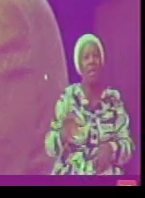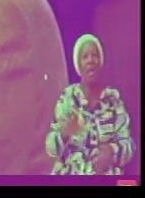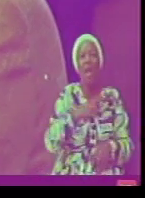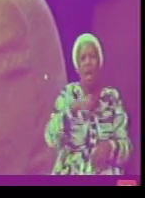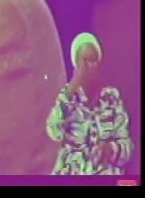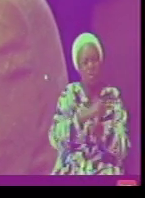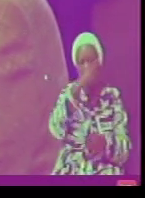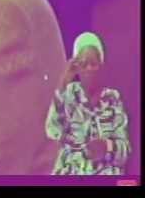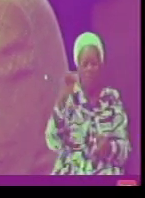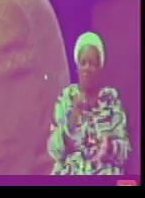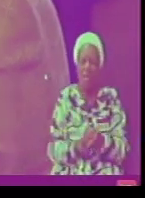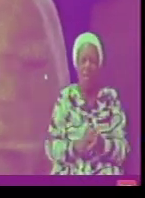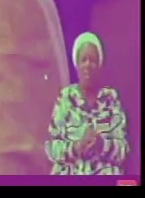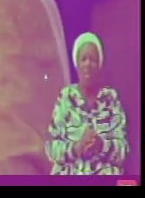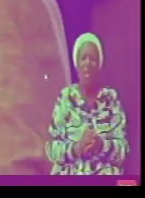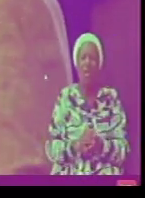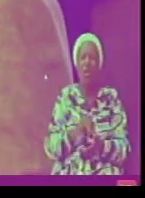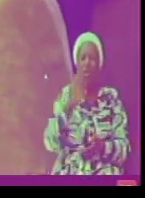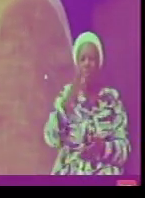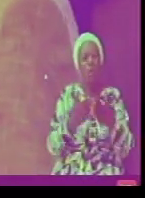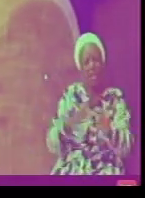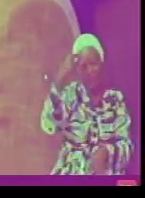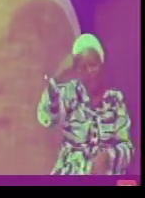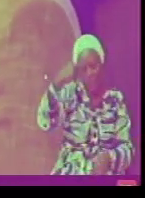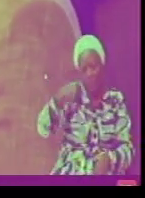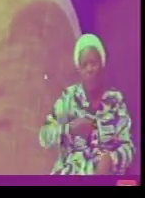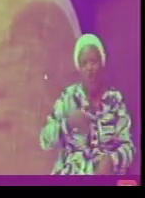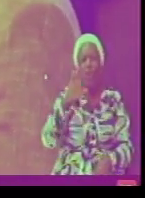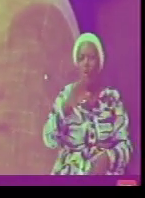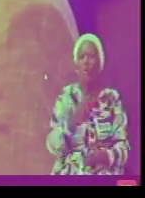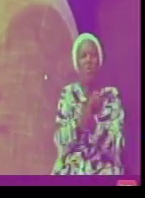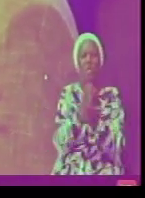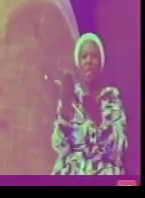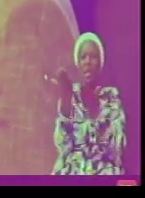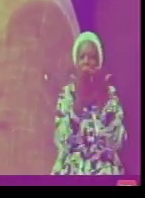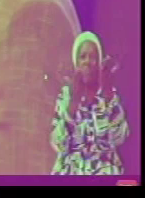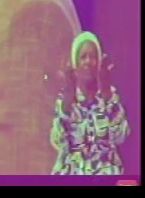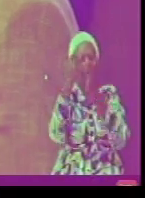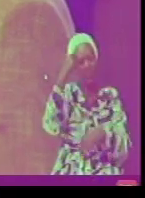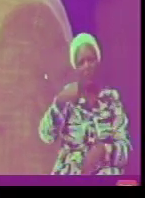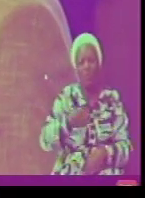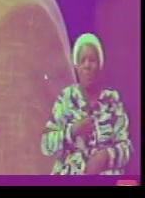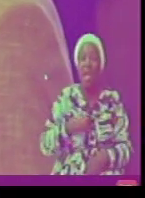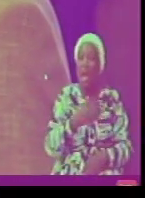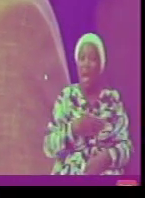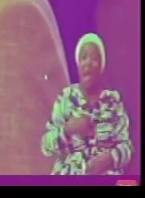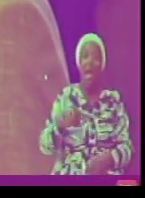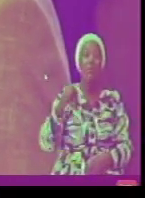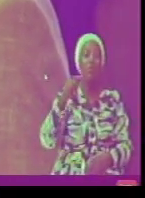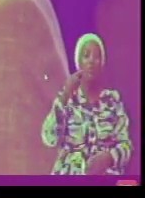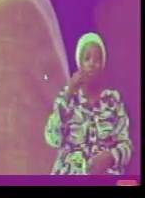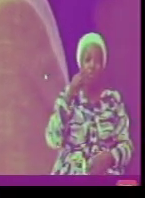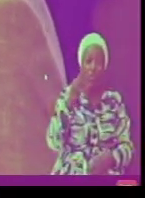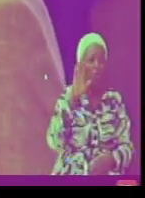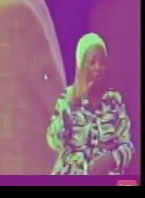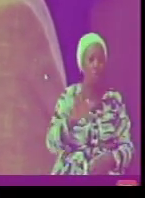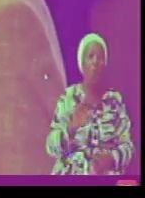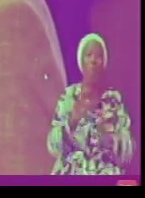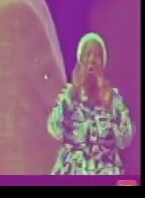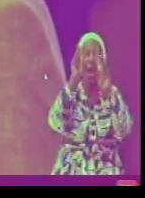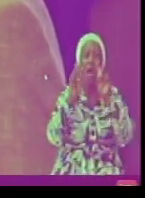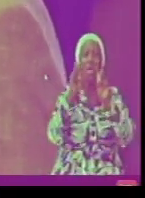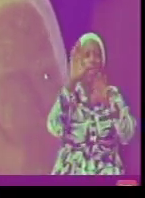of Calvary. And on the basis of that alone, your death for me, your sacrifice for